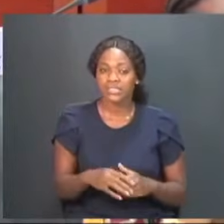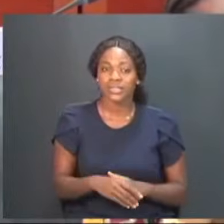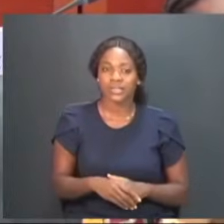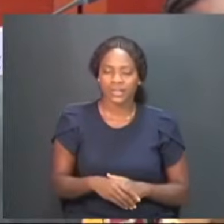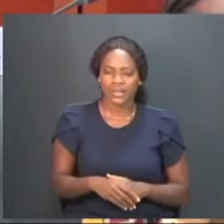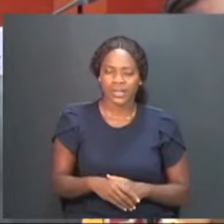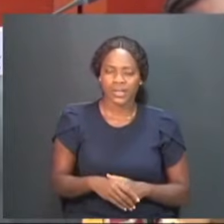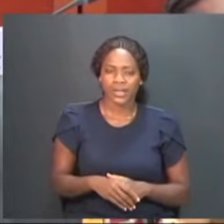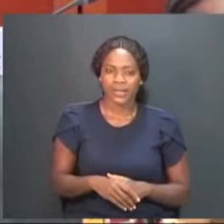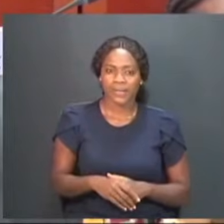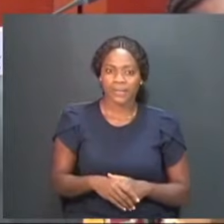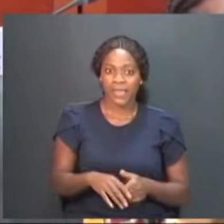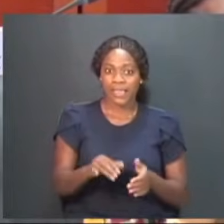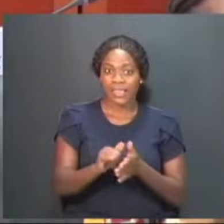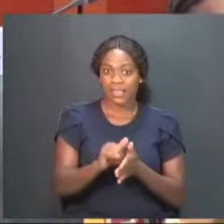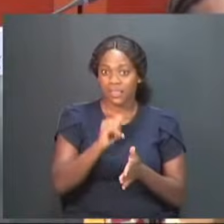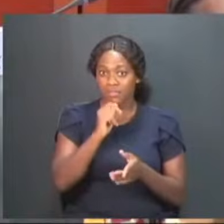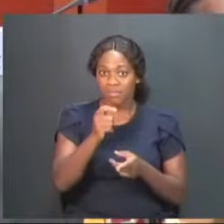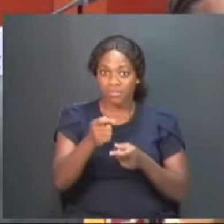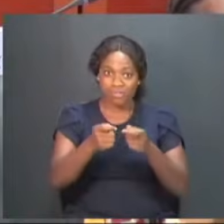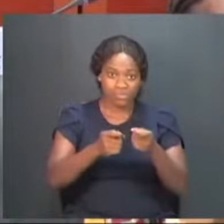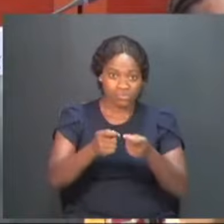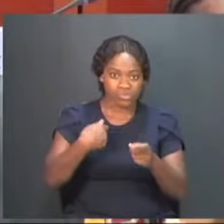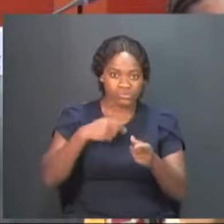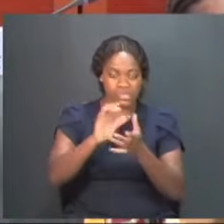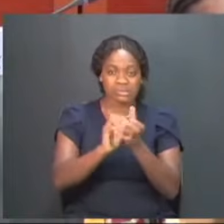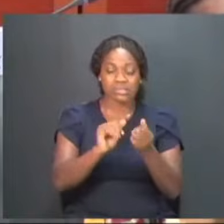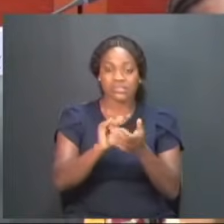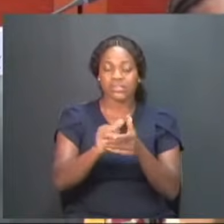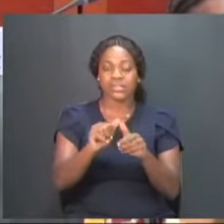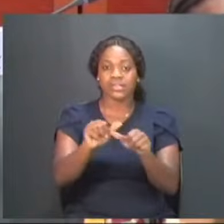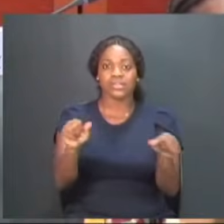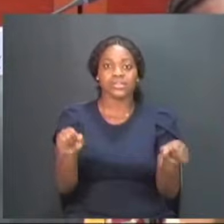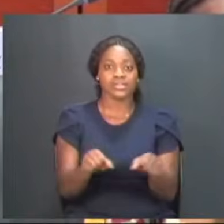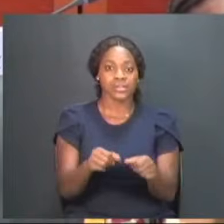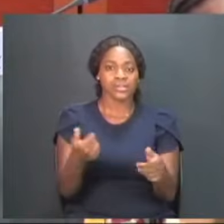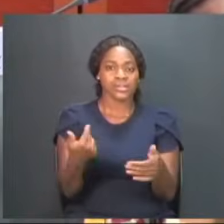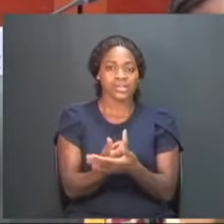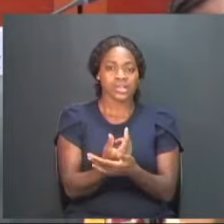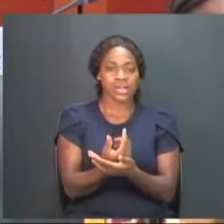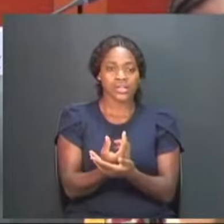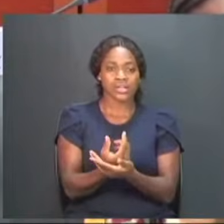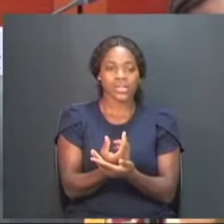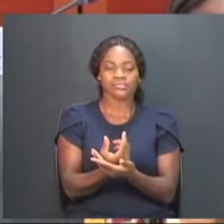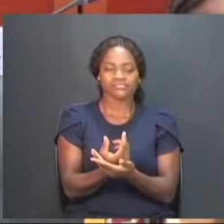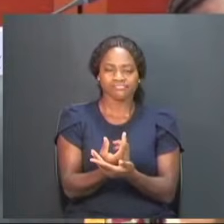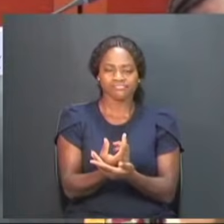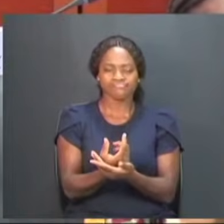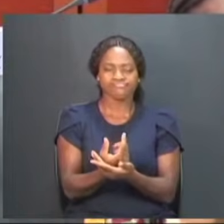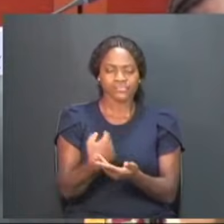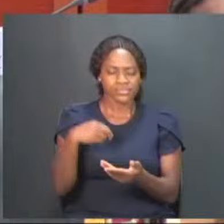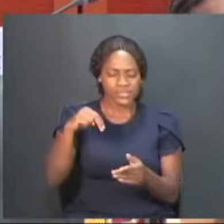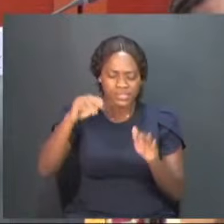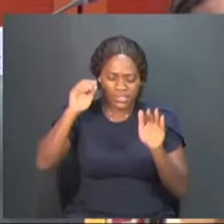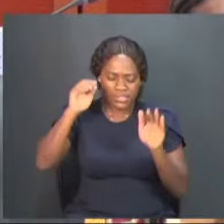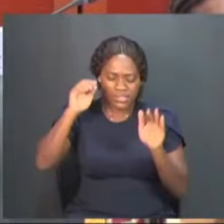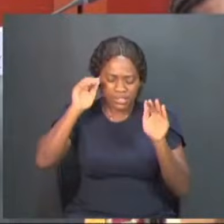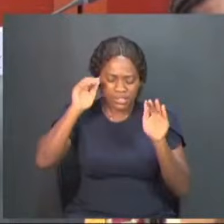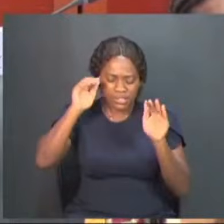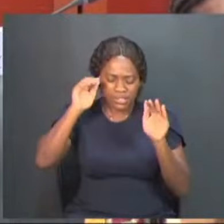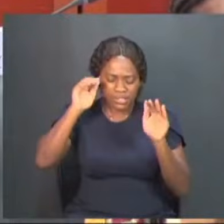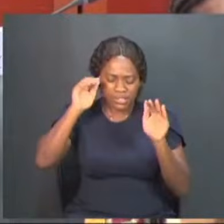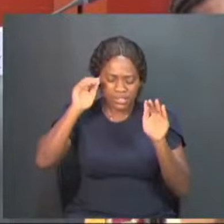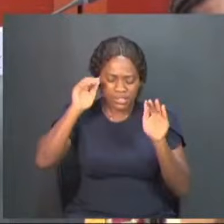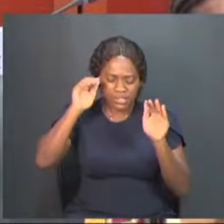controlled. And I believe that this is one area, Ghana, that's the junction that we are in now to regulate it. And